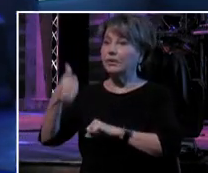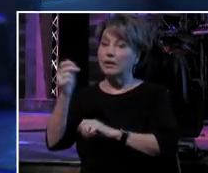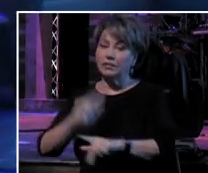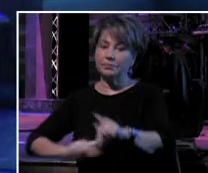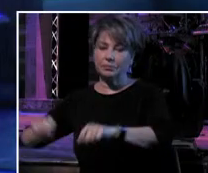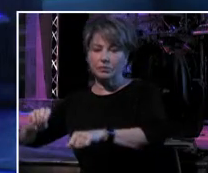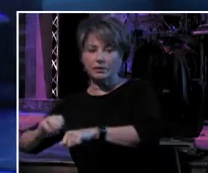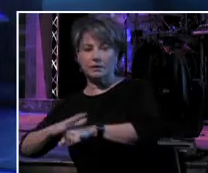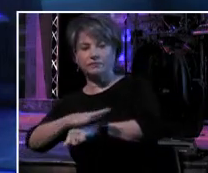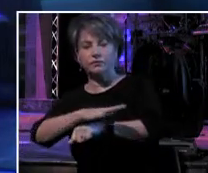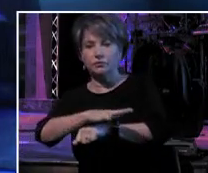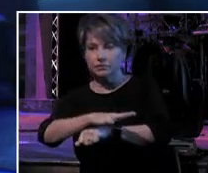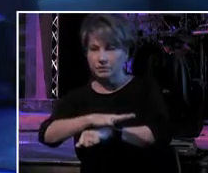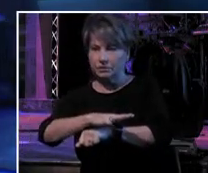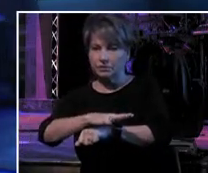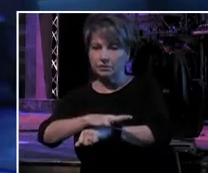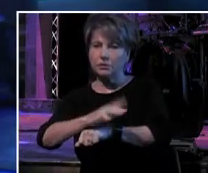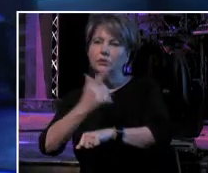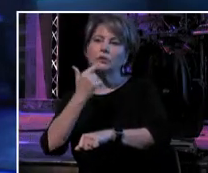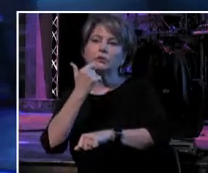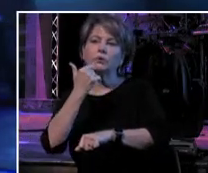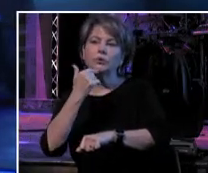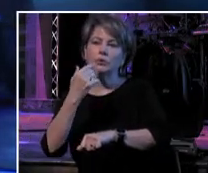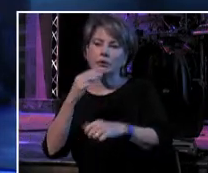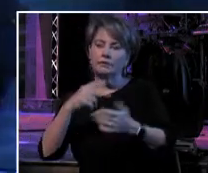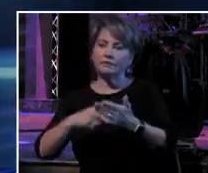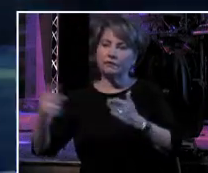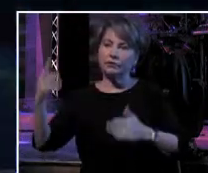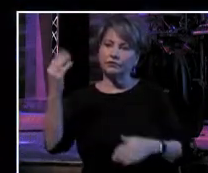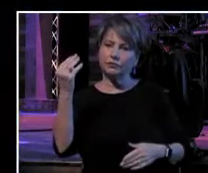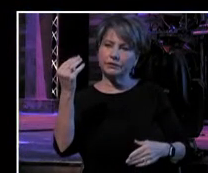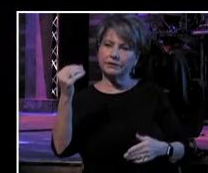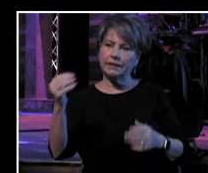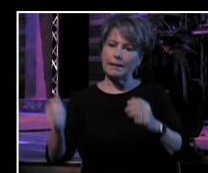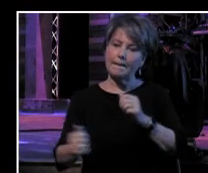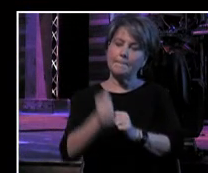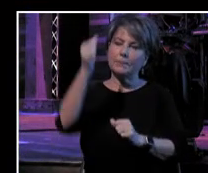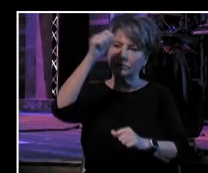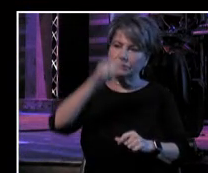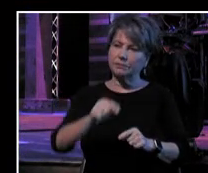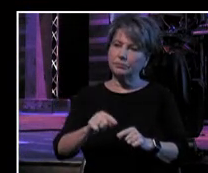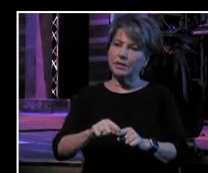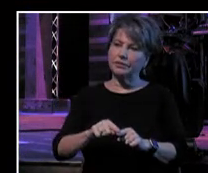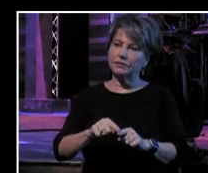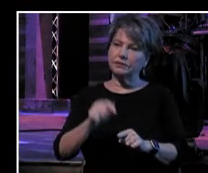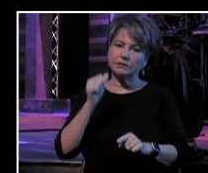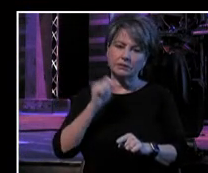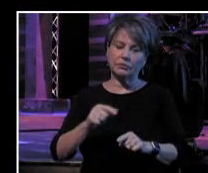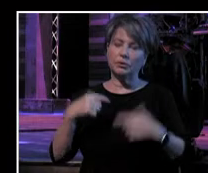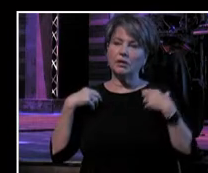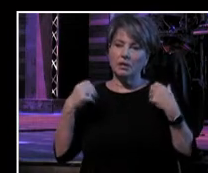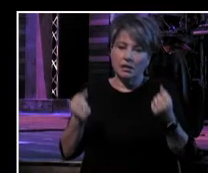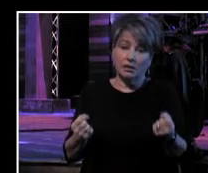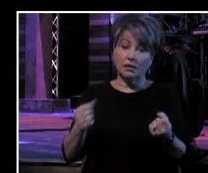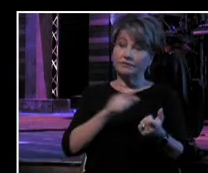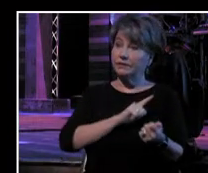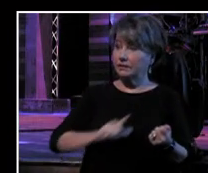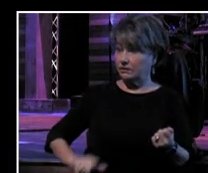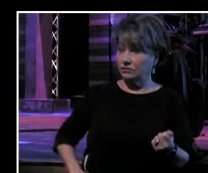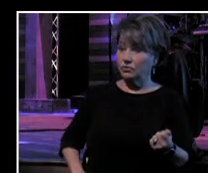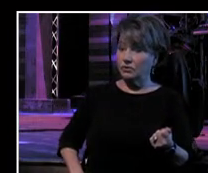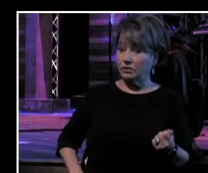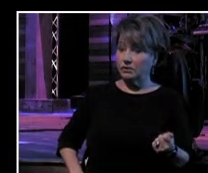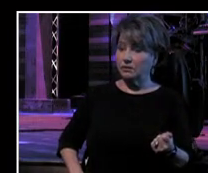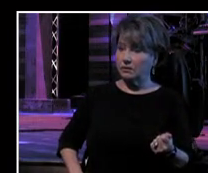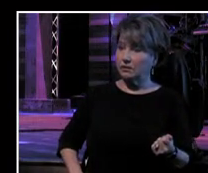being arrested. Look at verse 14. He said, and most of the brothers, having become confident in the Lord by my